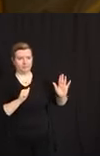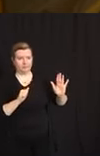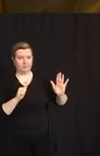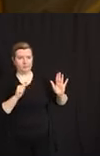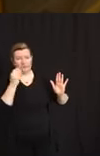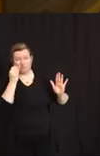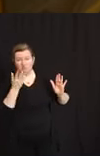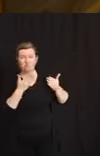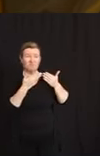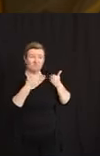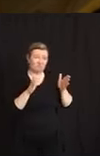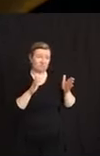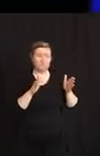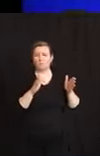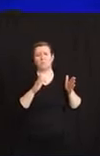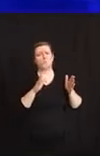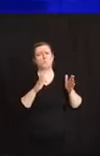21.